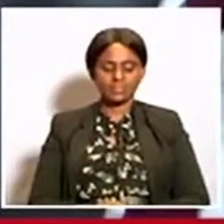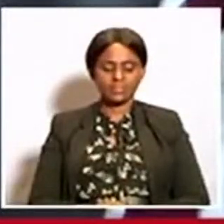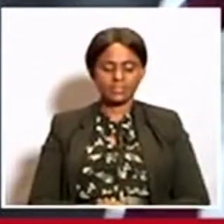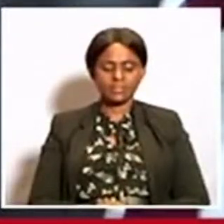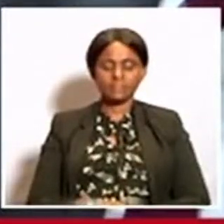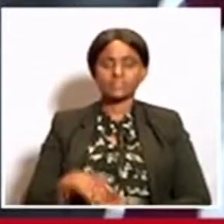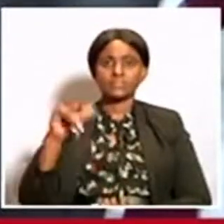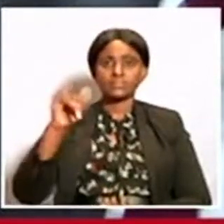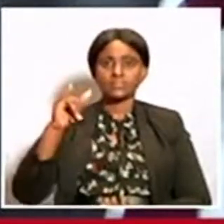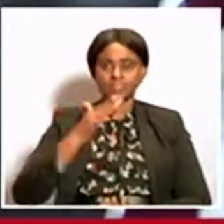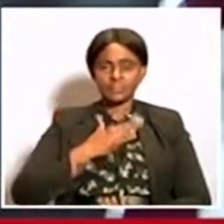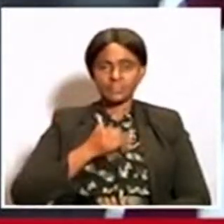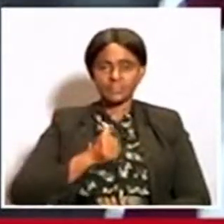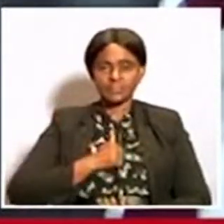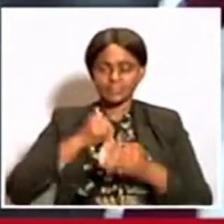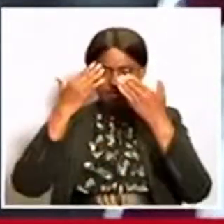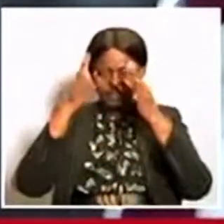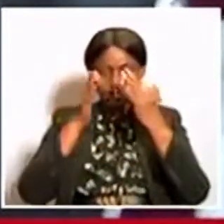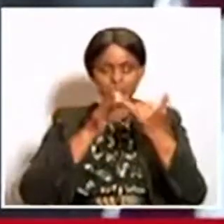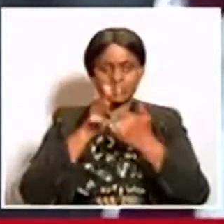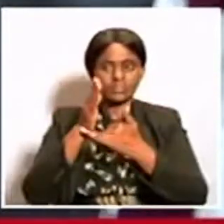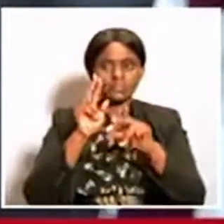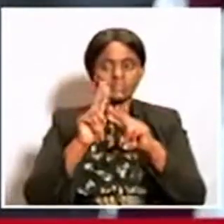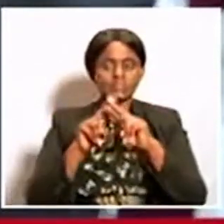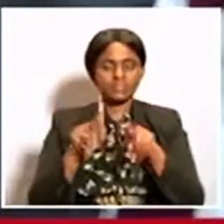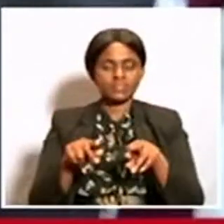Yes, I am. Through the chair. Through the chair,